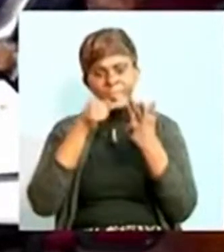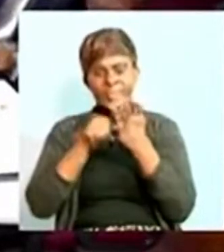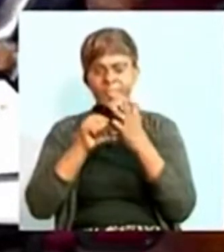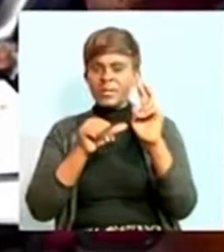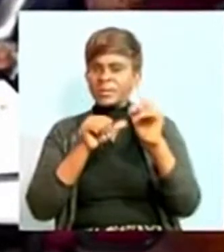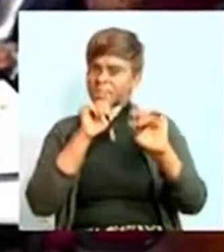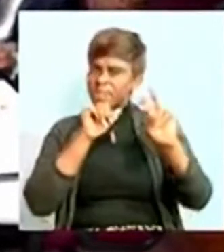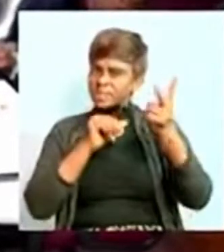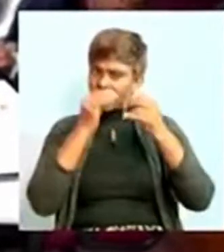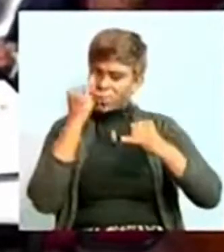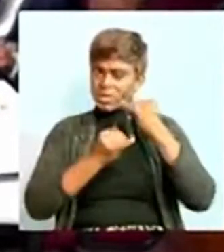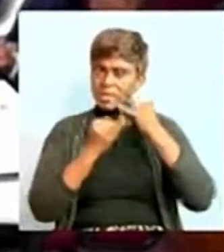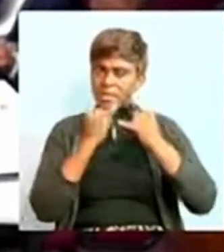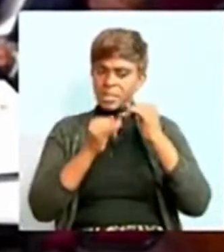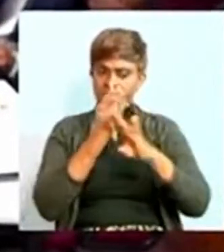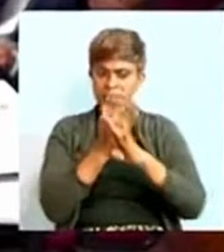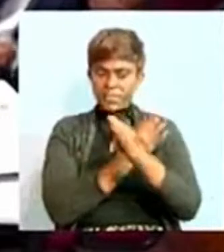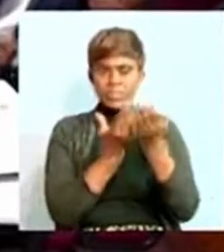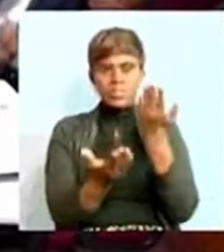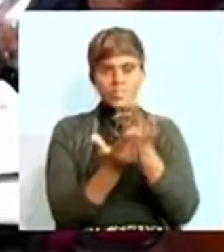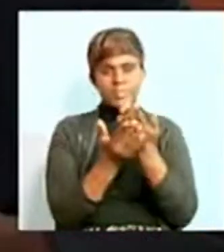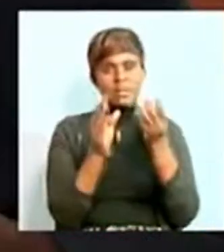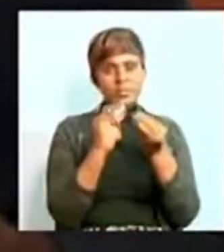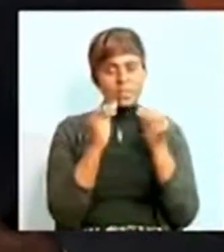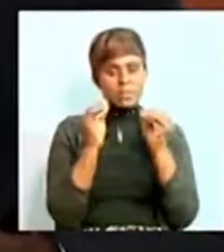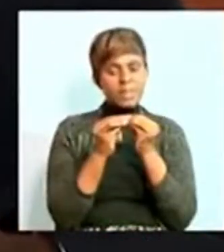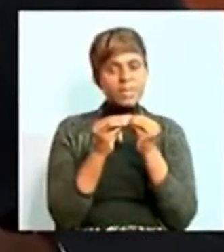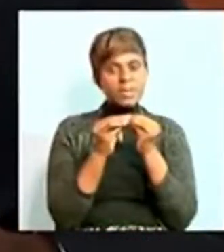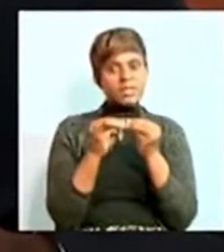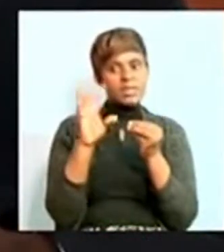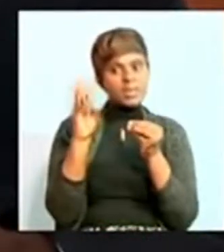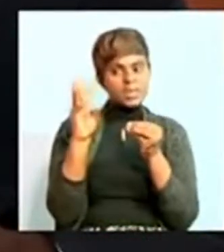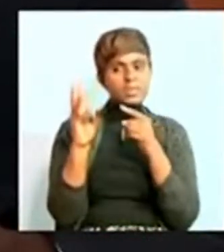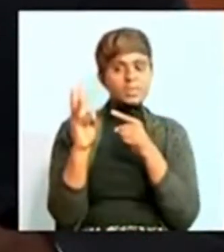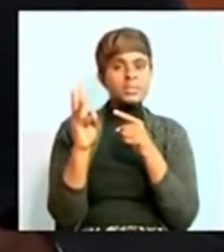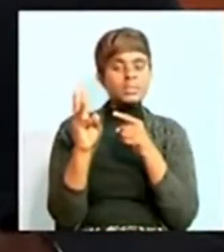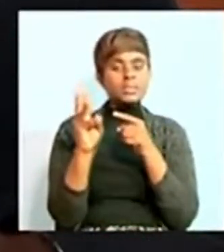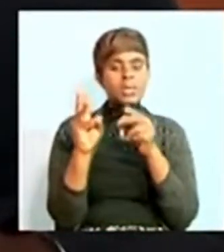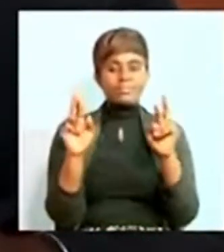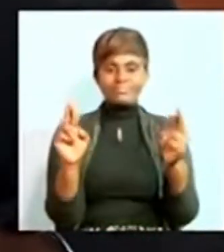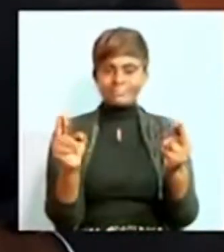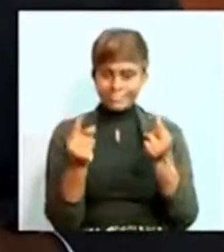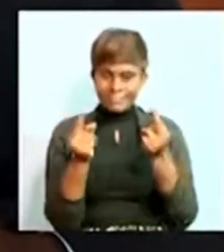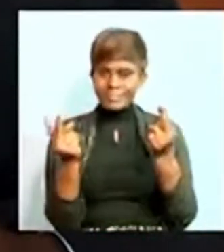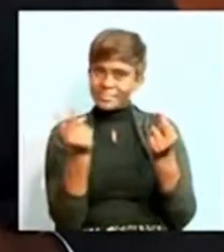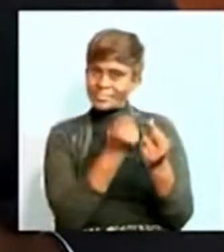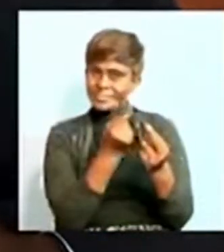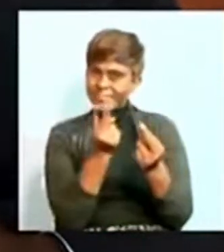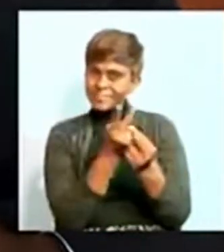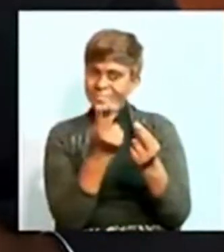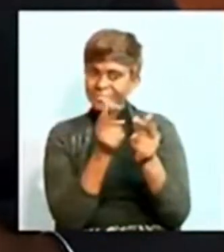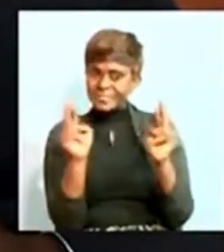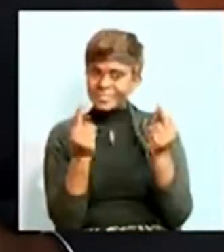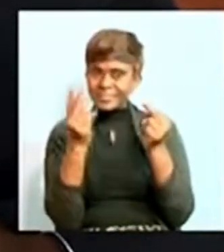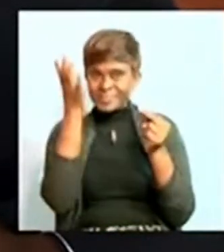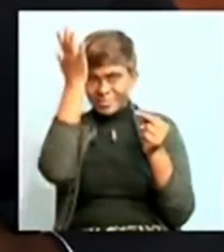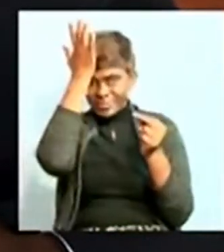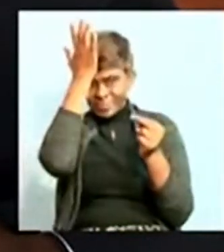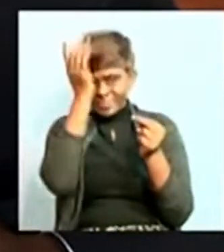second last, before Appendix 6, reconcile those two